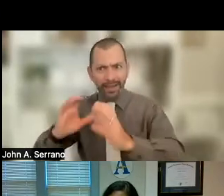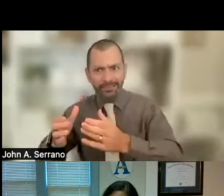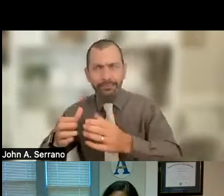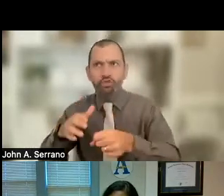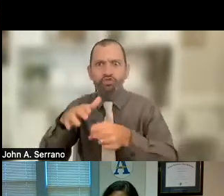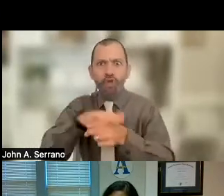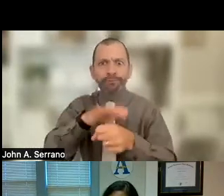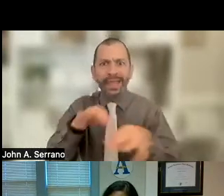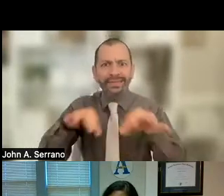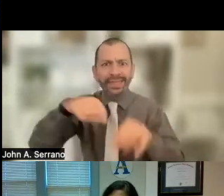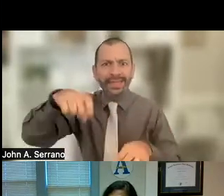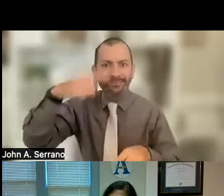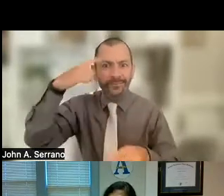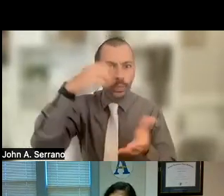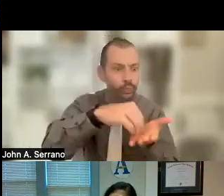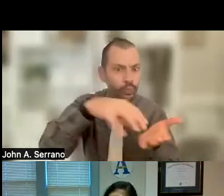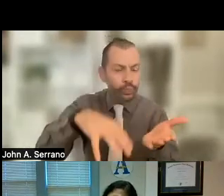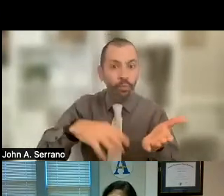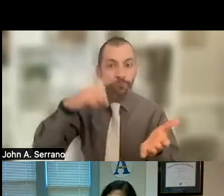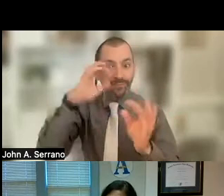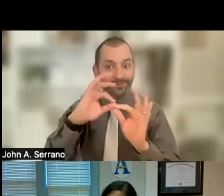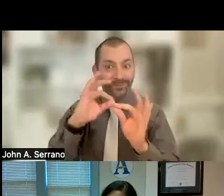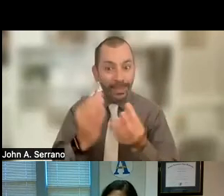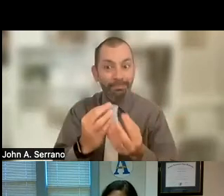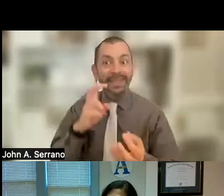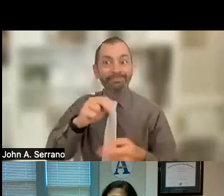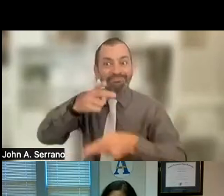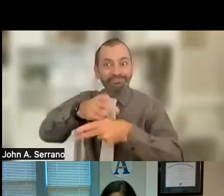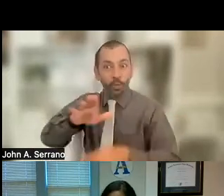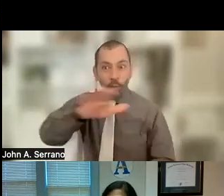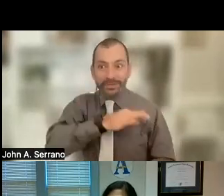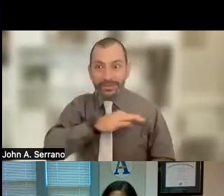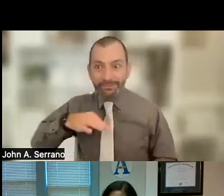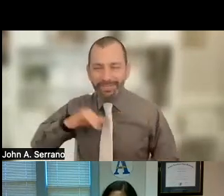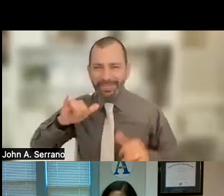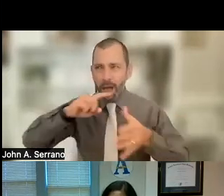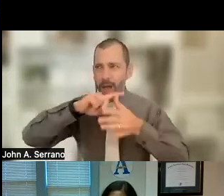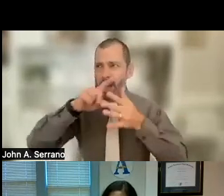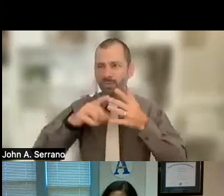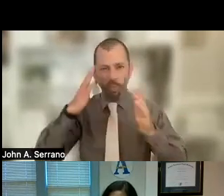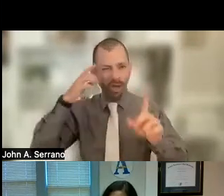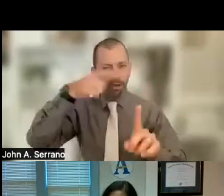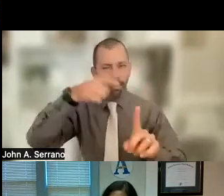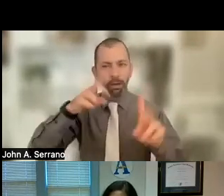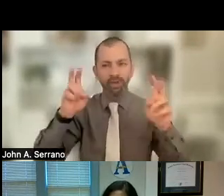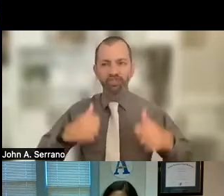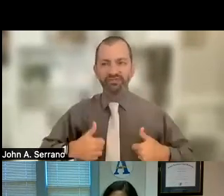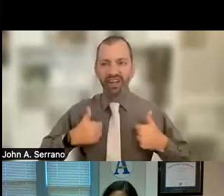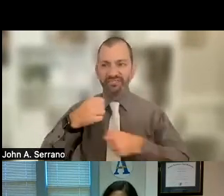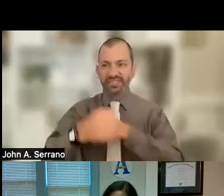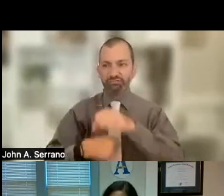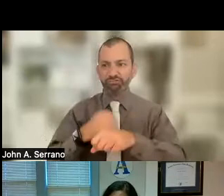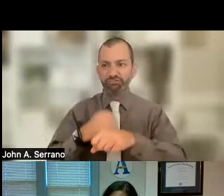keep the school running, how you maintain that, what's going on in the classrooms, the individual needs for students, their families, as well as for